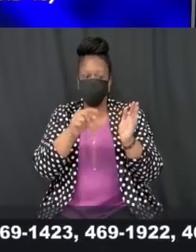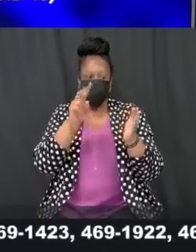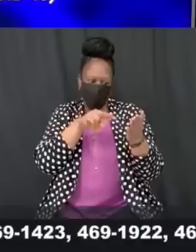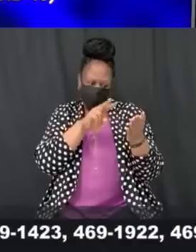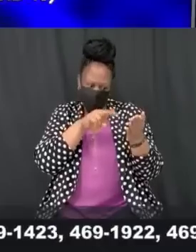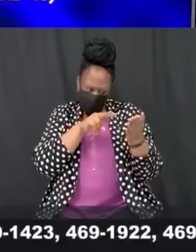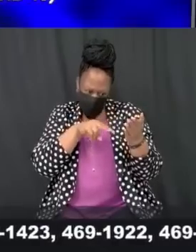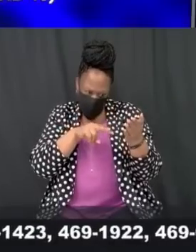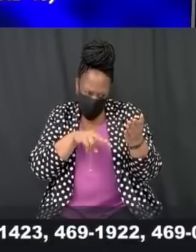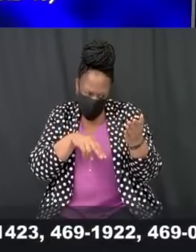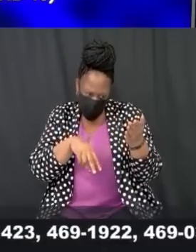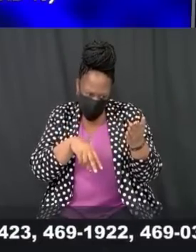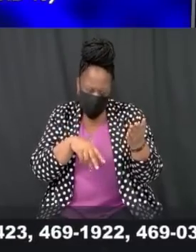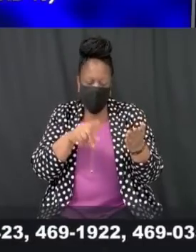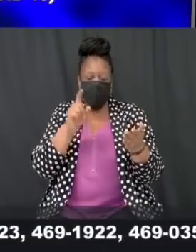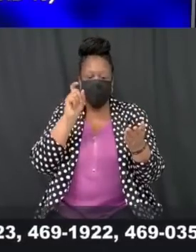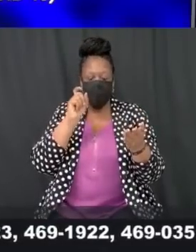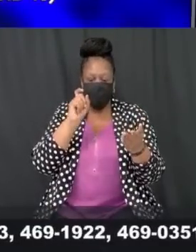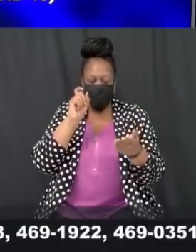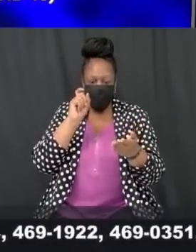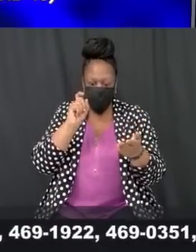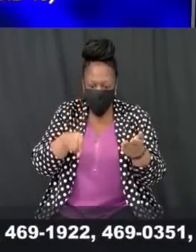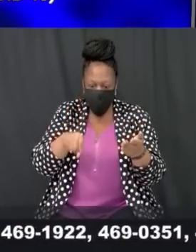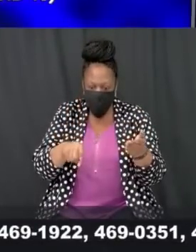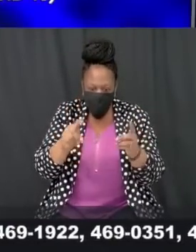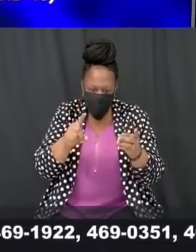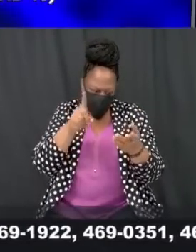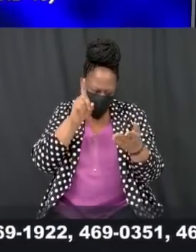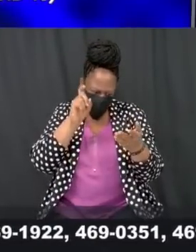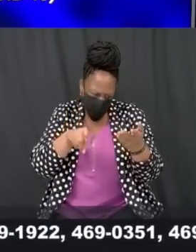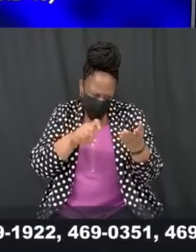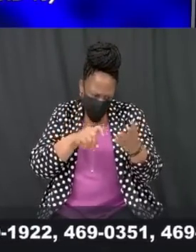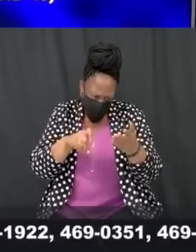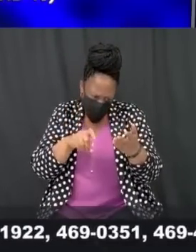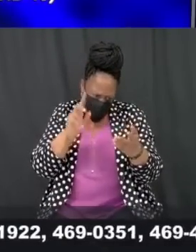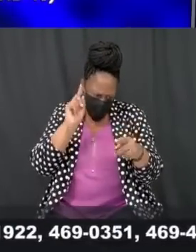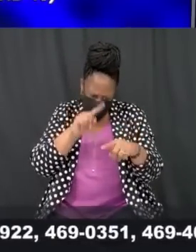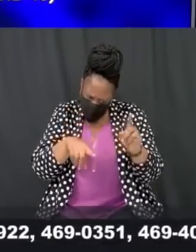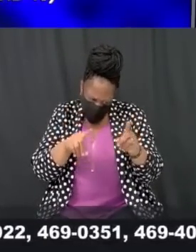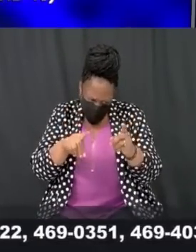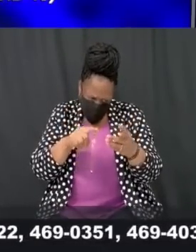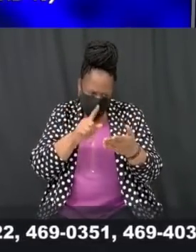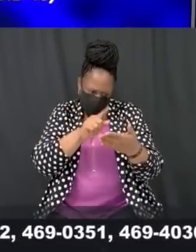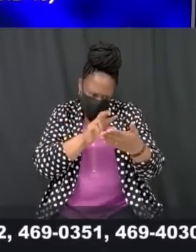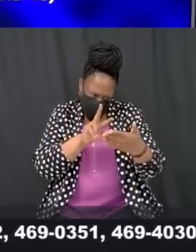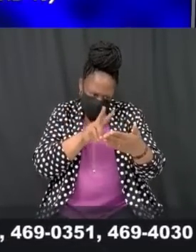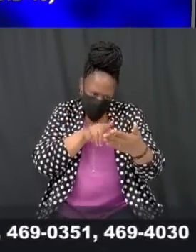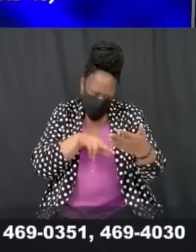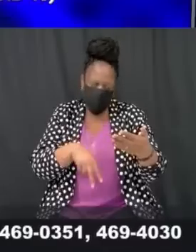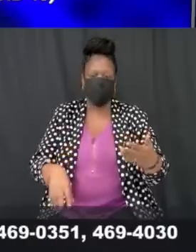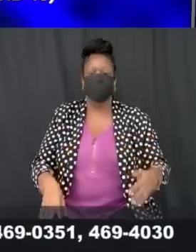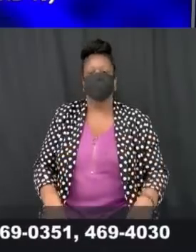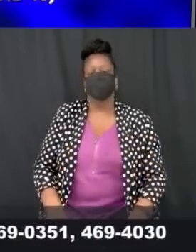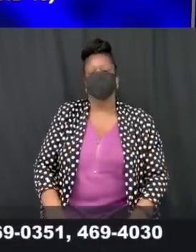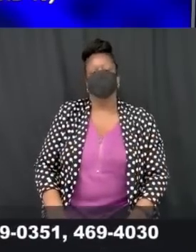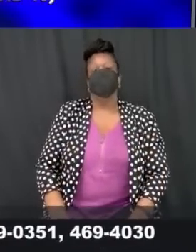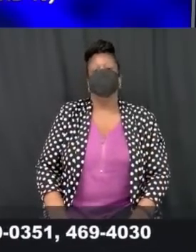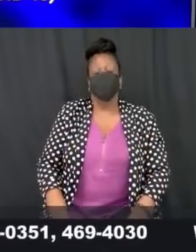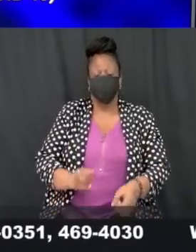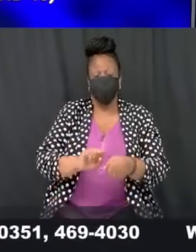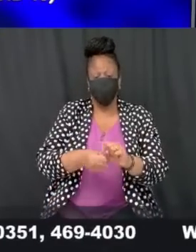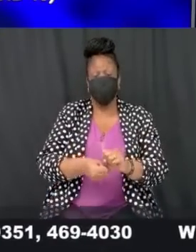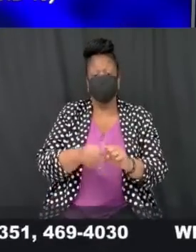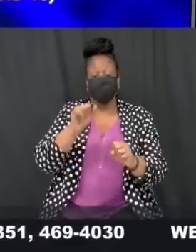of quarantine, and breaches will be prosecuted. A person shall only be released from quarantine